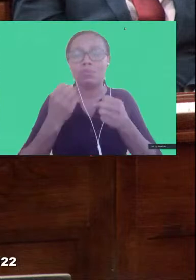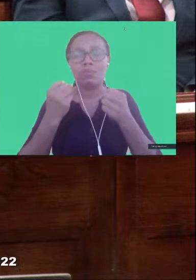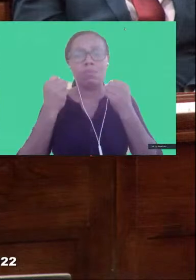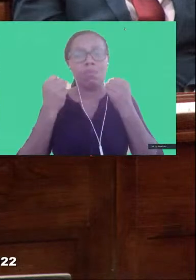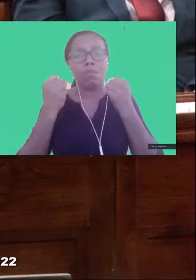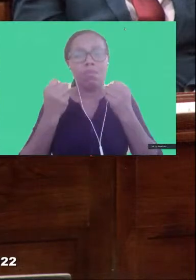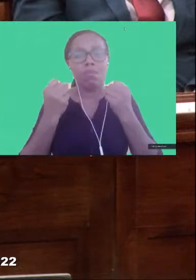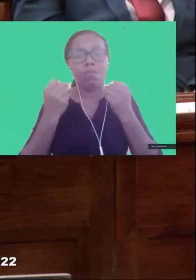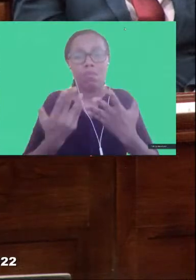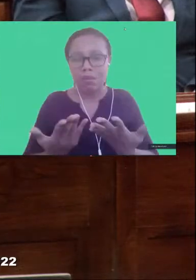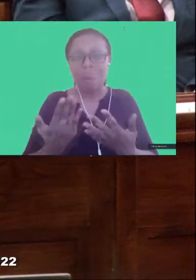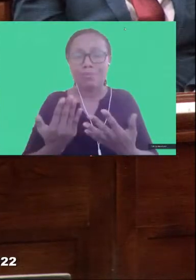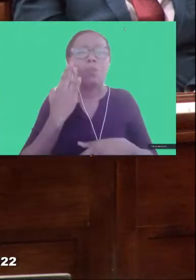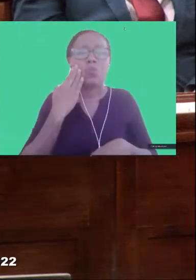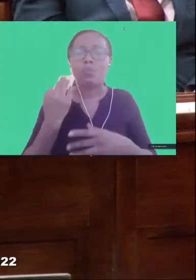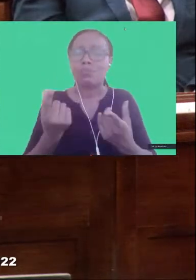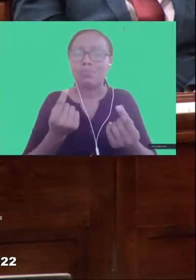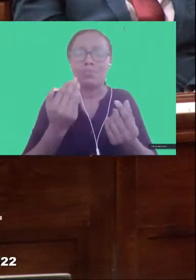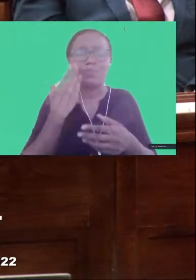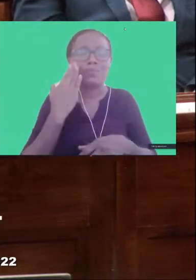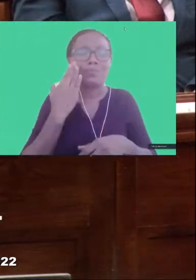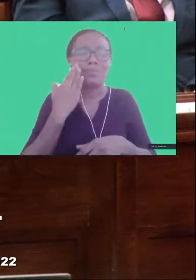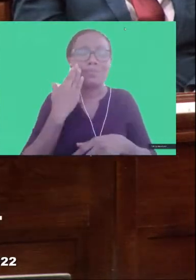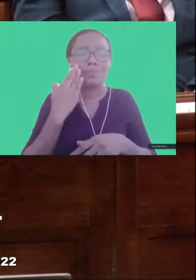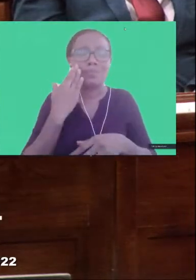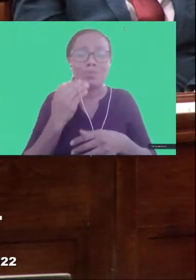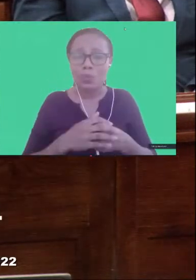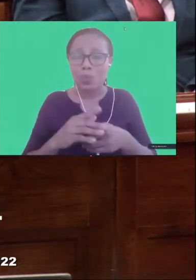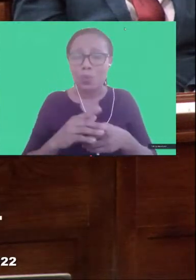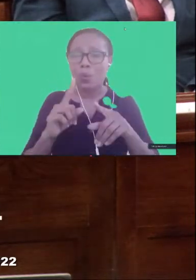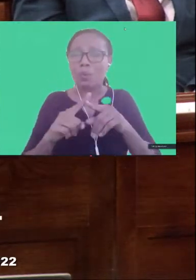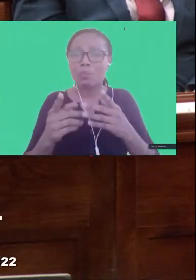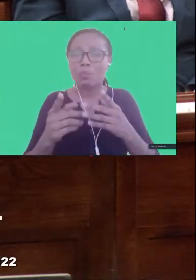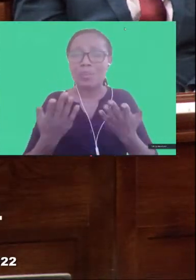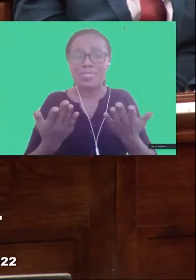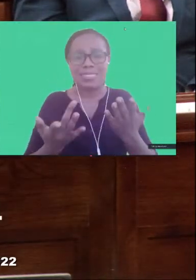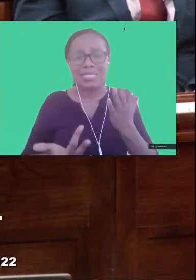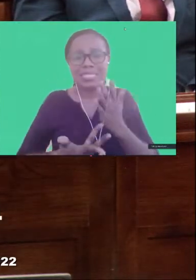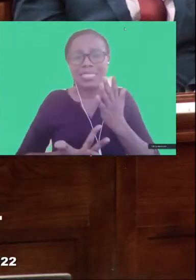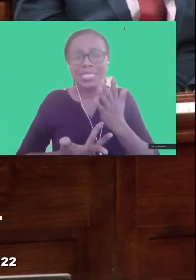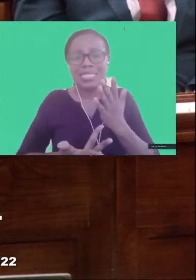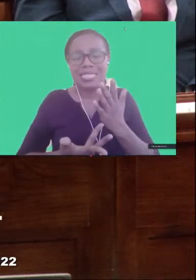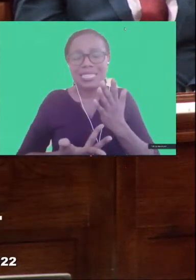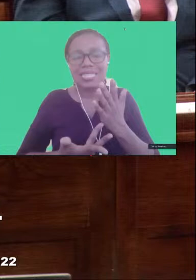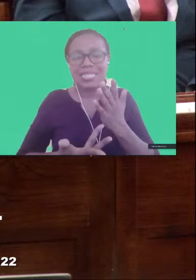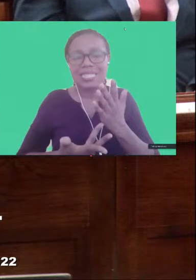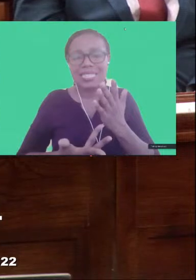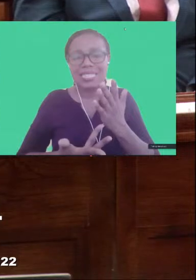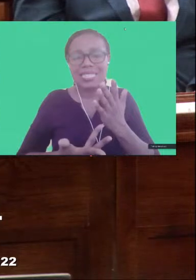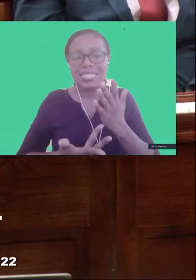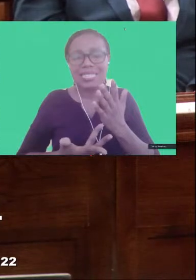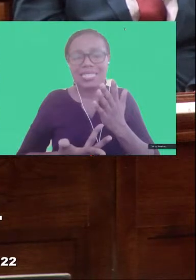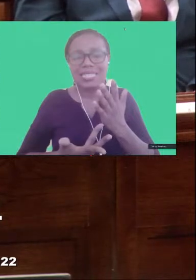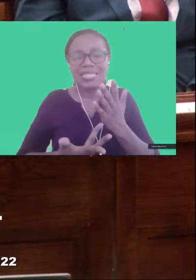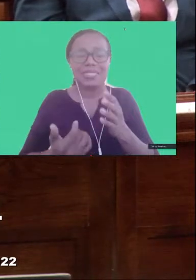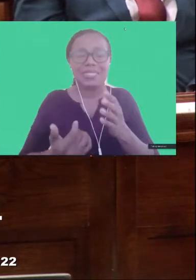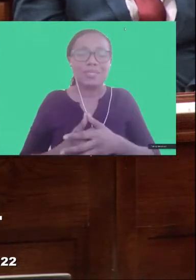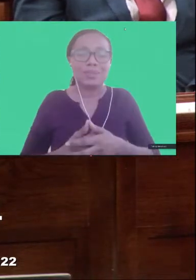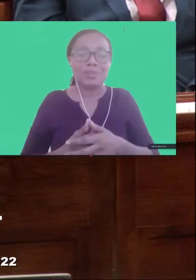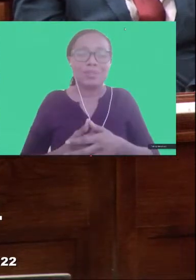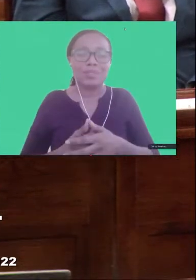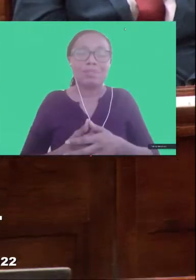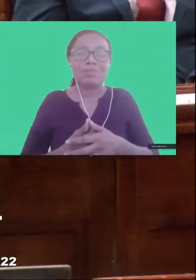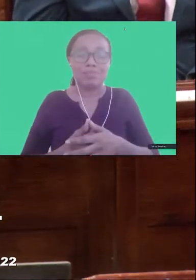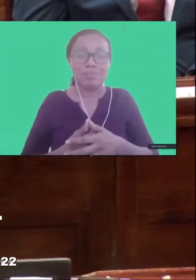technically related, and therefore of such a nature as that you have to obviously buy in some